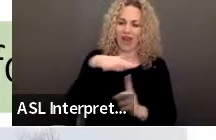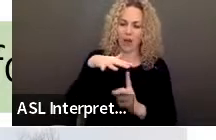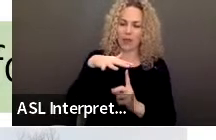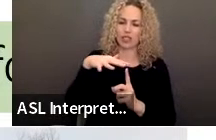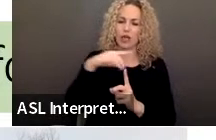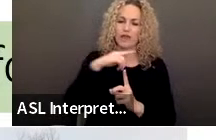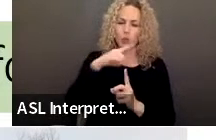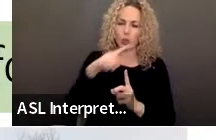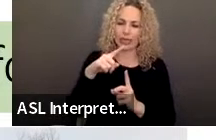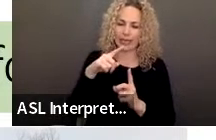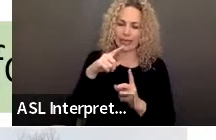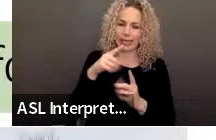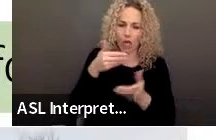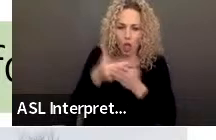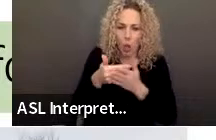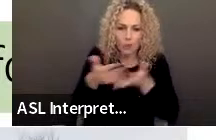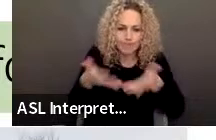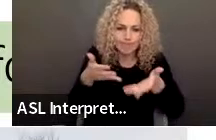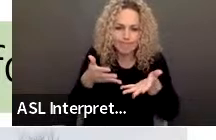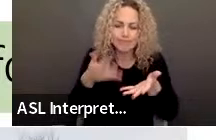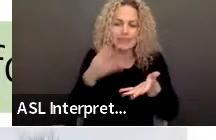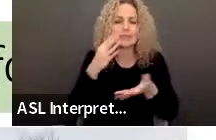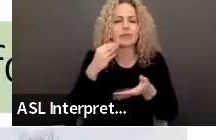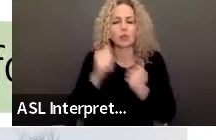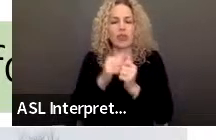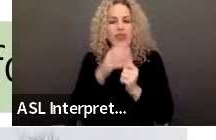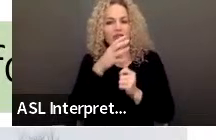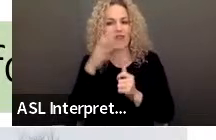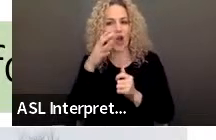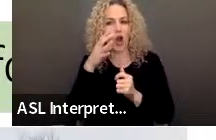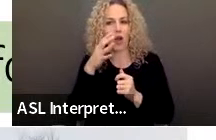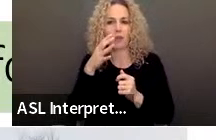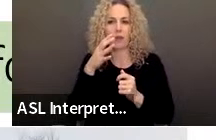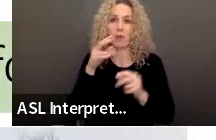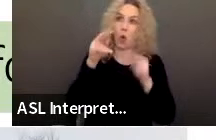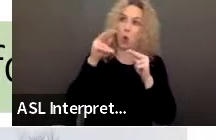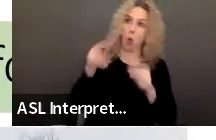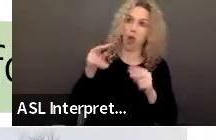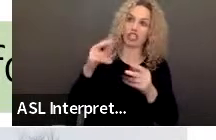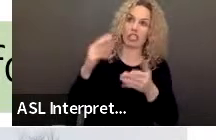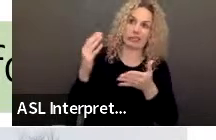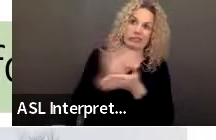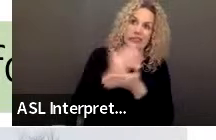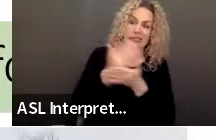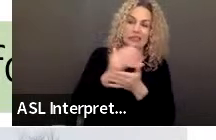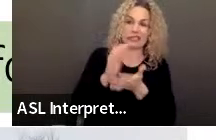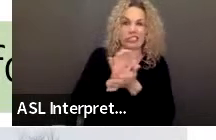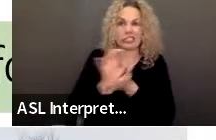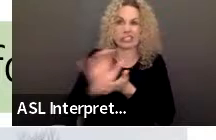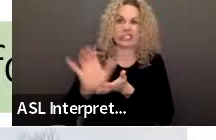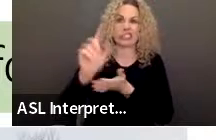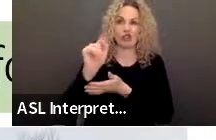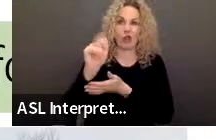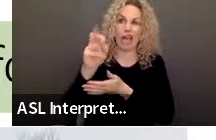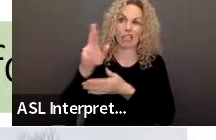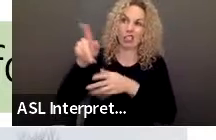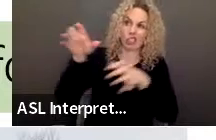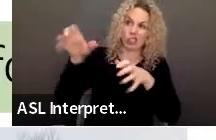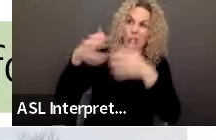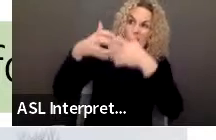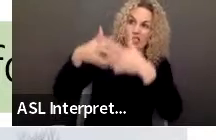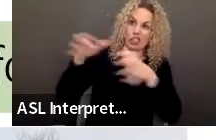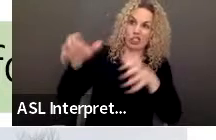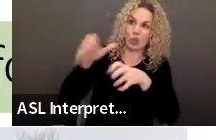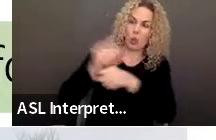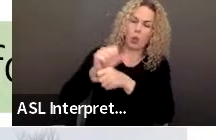an intimate experience with the farm. And we don't think that can happen watching a tractor drive around a field and do the work. We think it